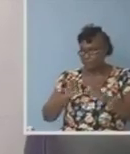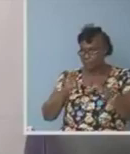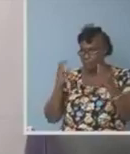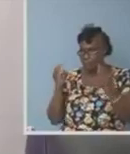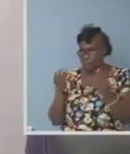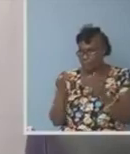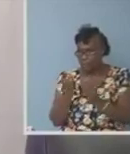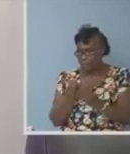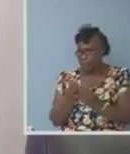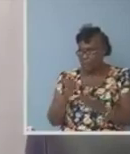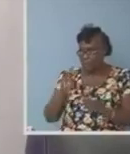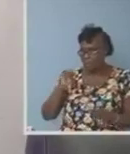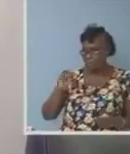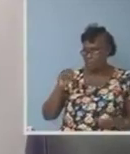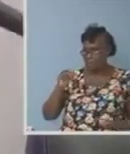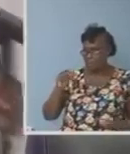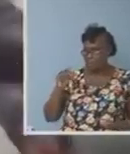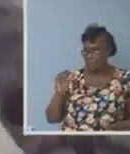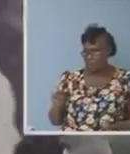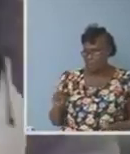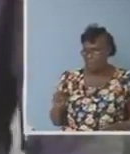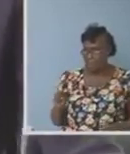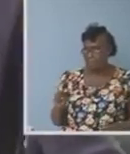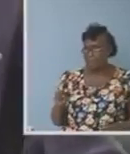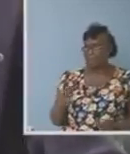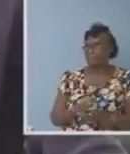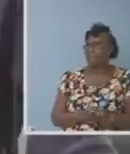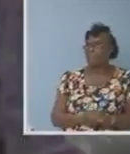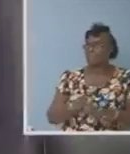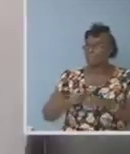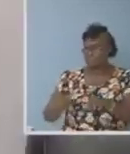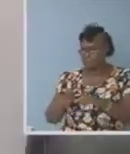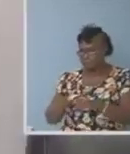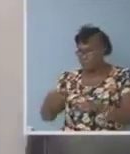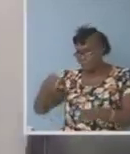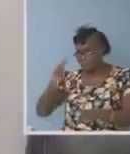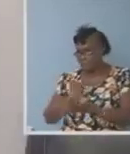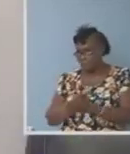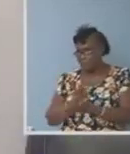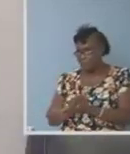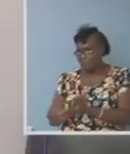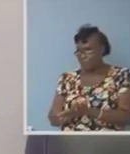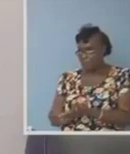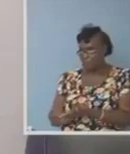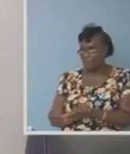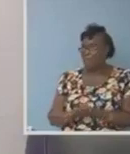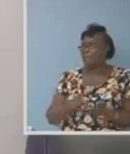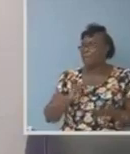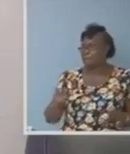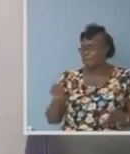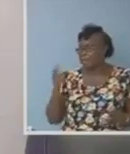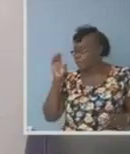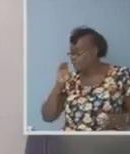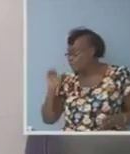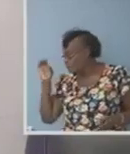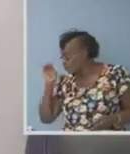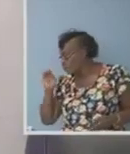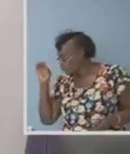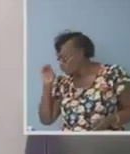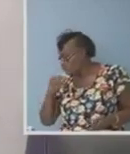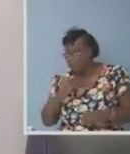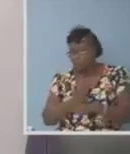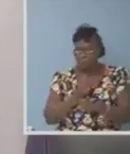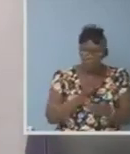will have their building supervisors resident at the various high schools, and they will be the ones who will check together with the